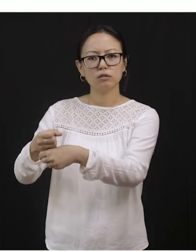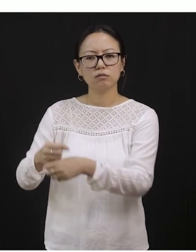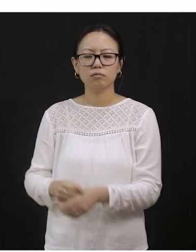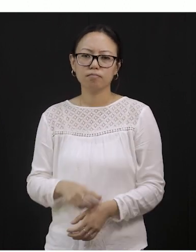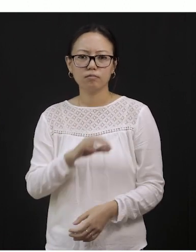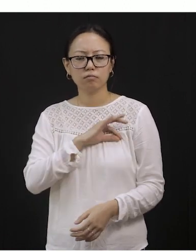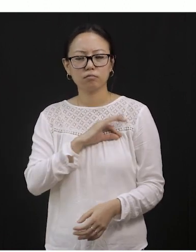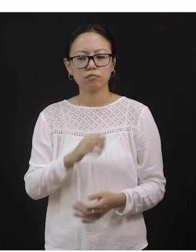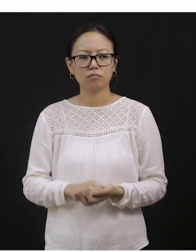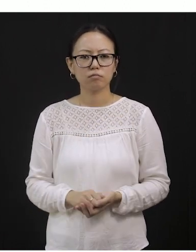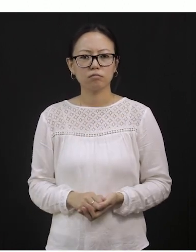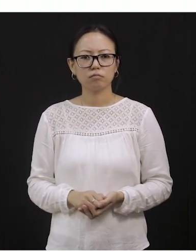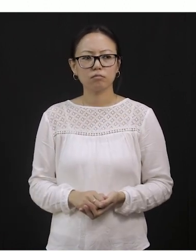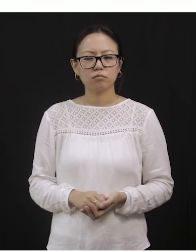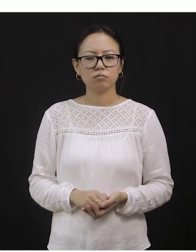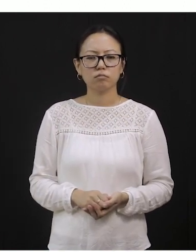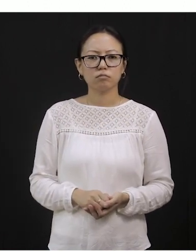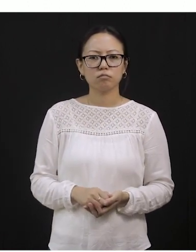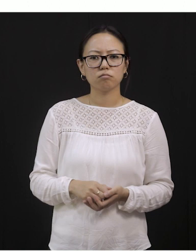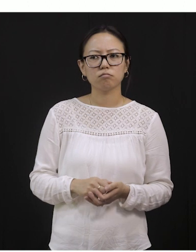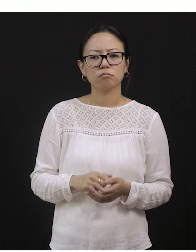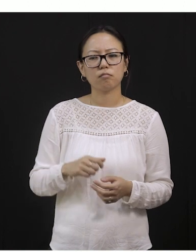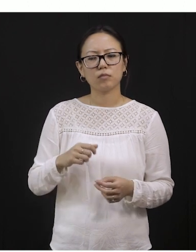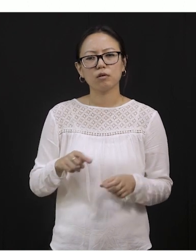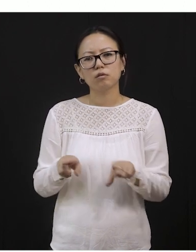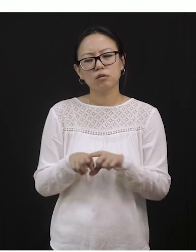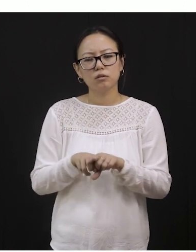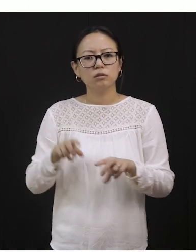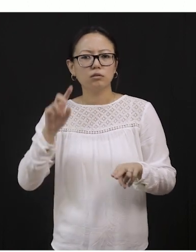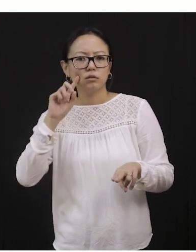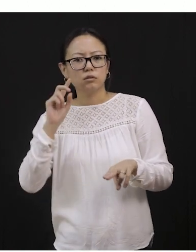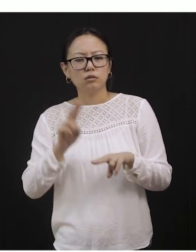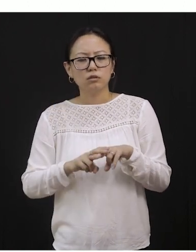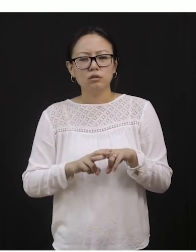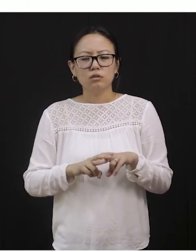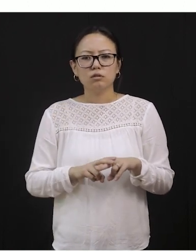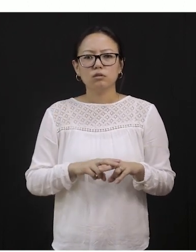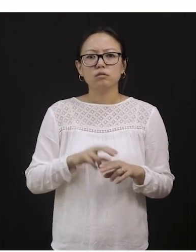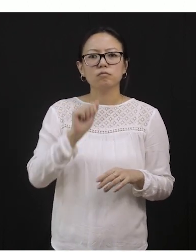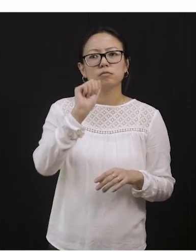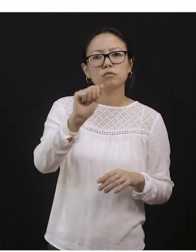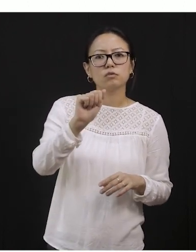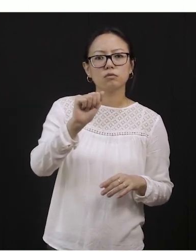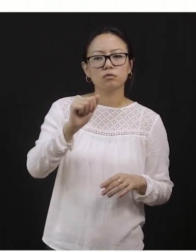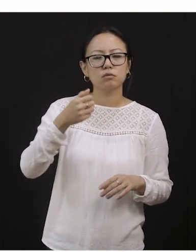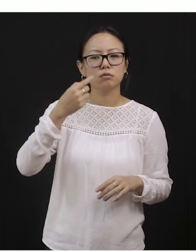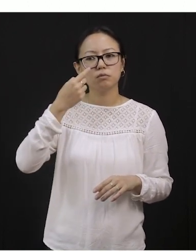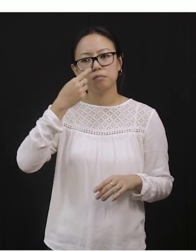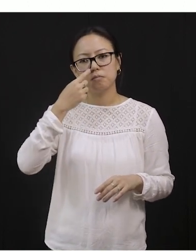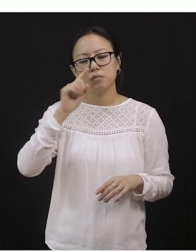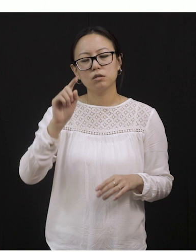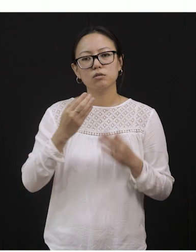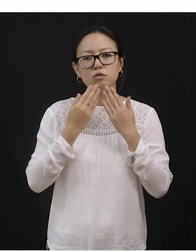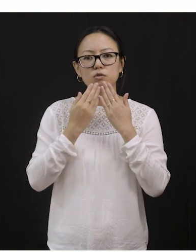around 5 samosa, okay, and there is this friend of yours who does not have anything to eat.